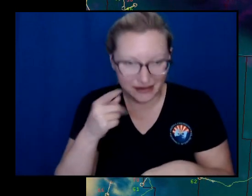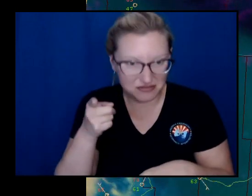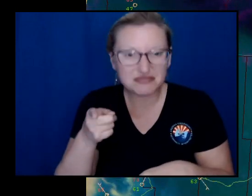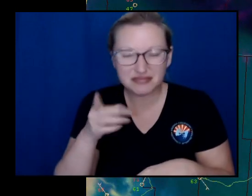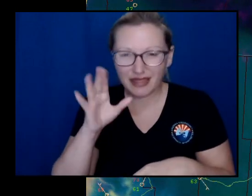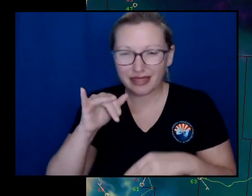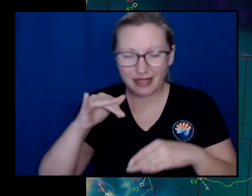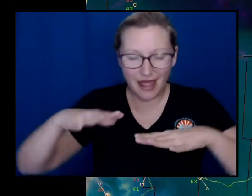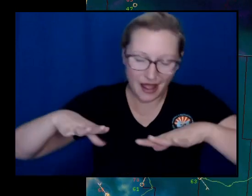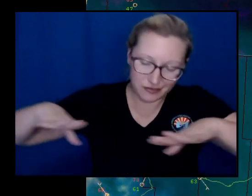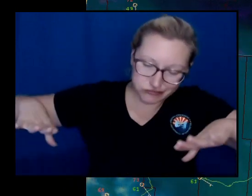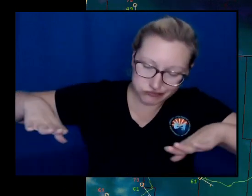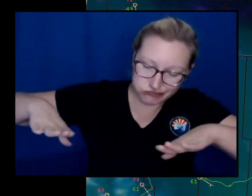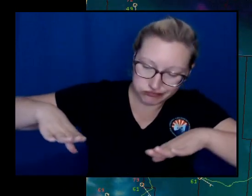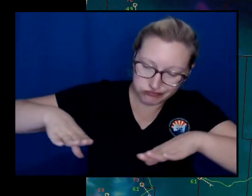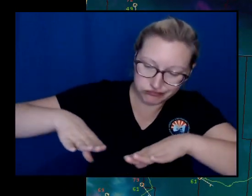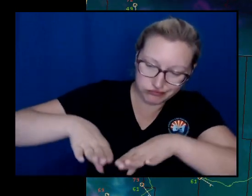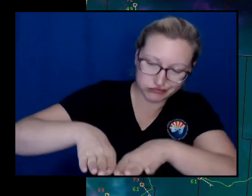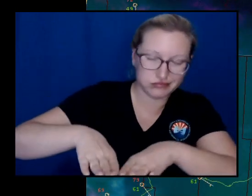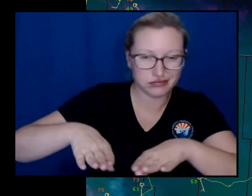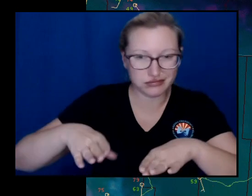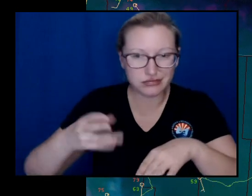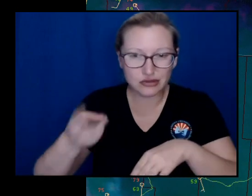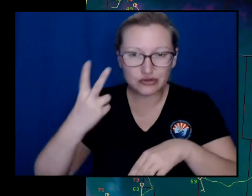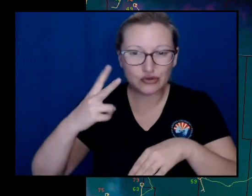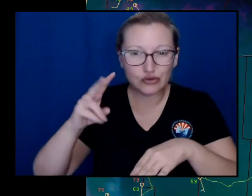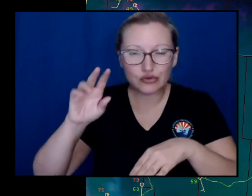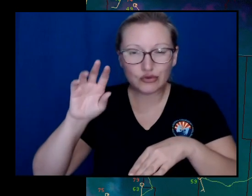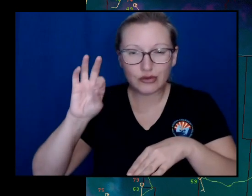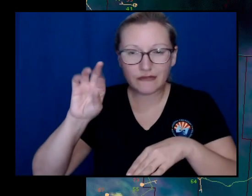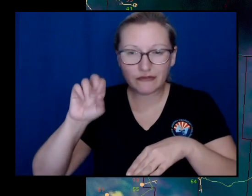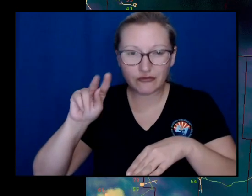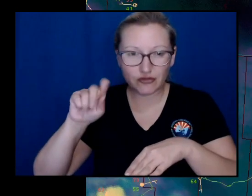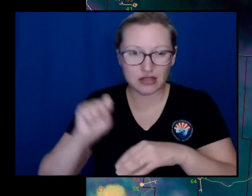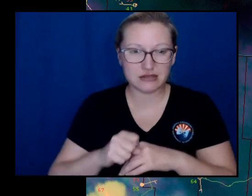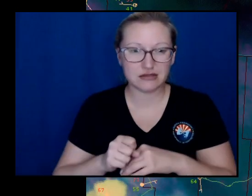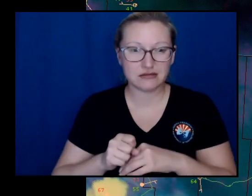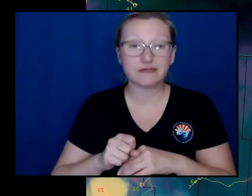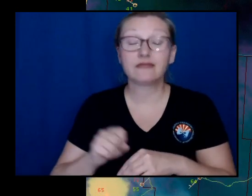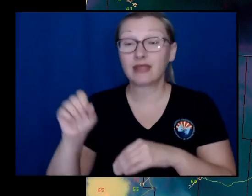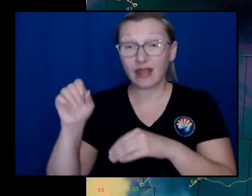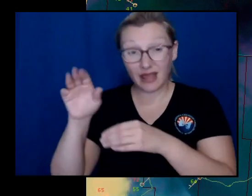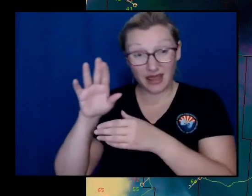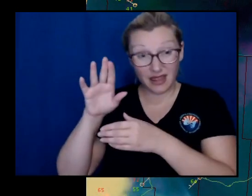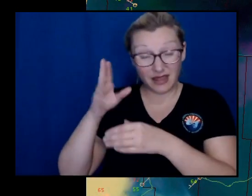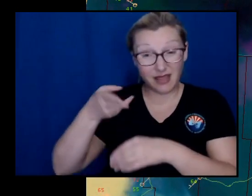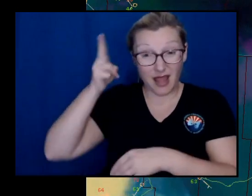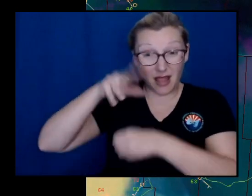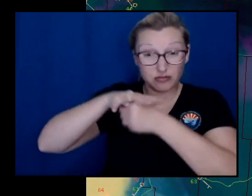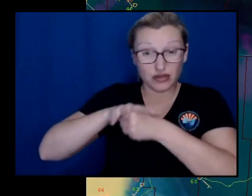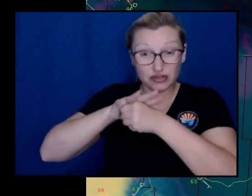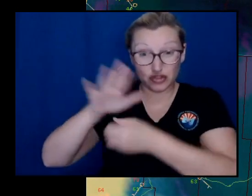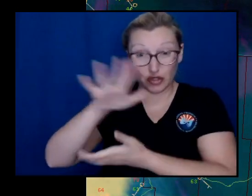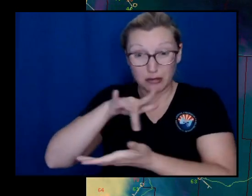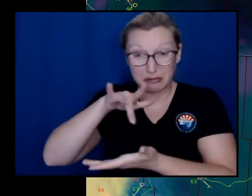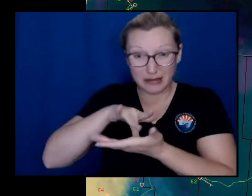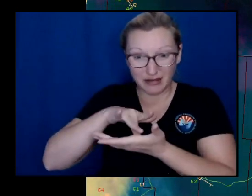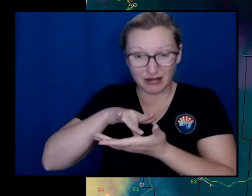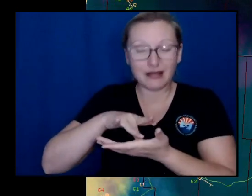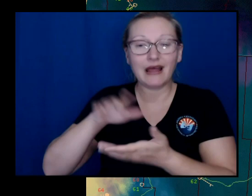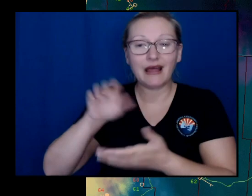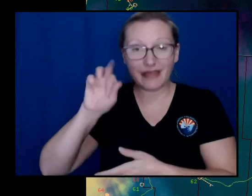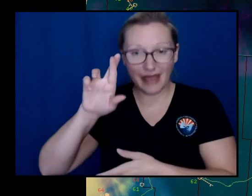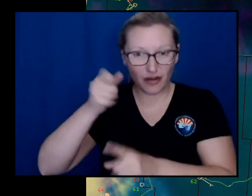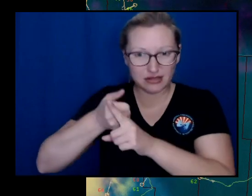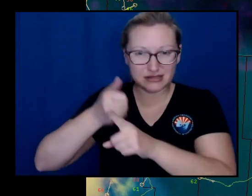high pressure, towards the center, there's a lot of sinking air. And so that's being kind of differentiated by